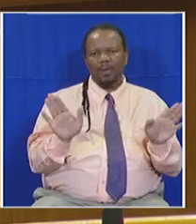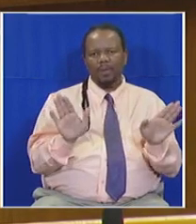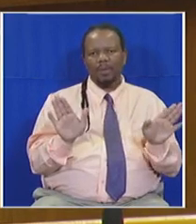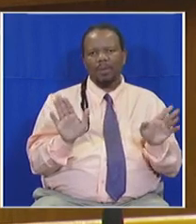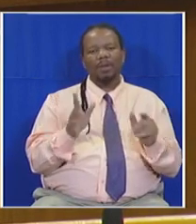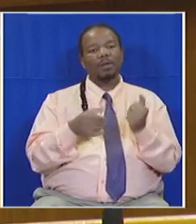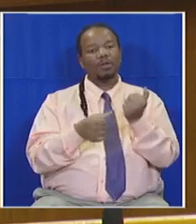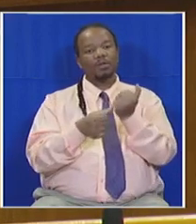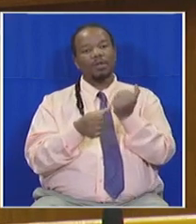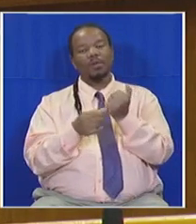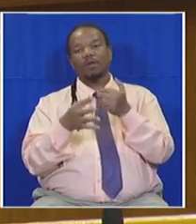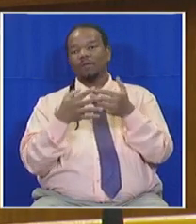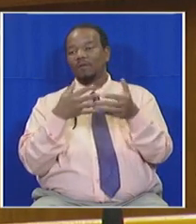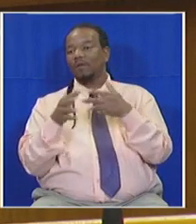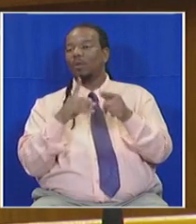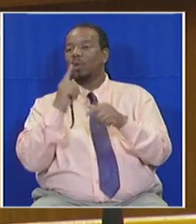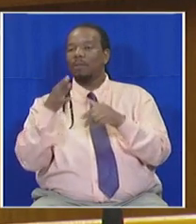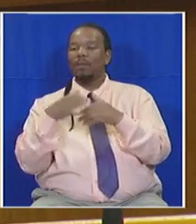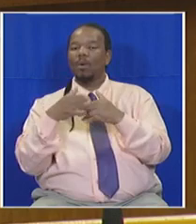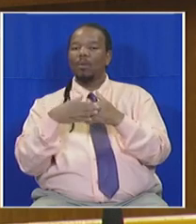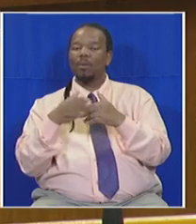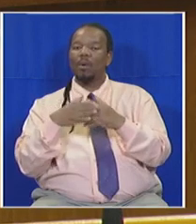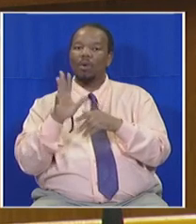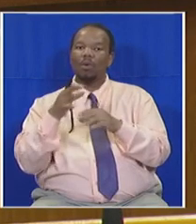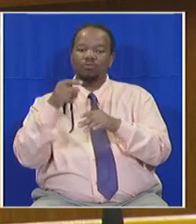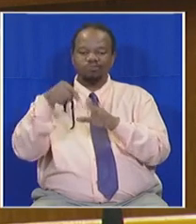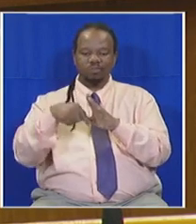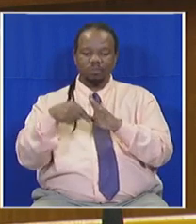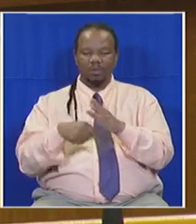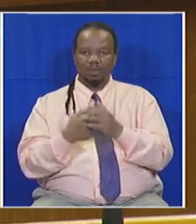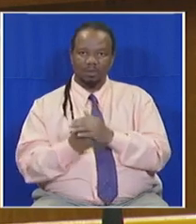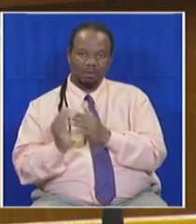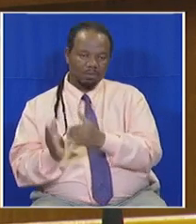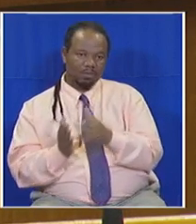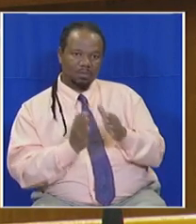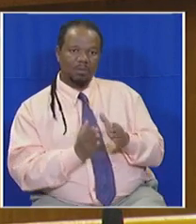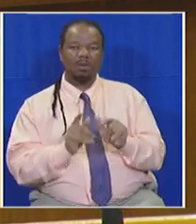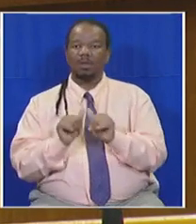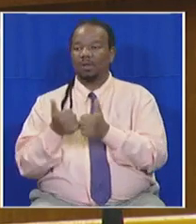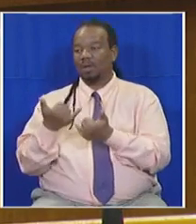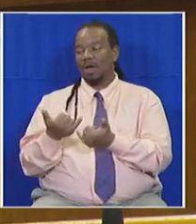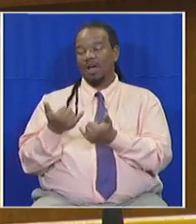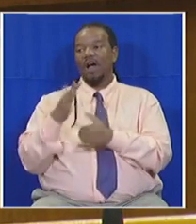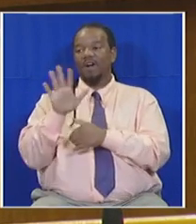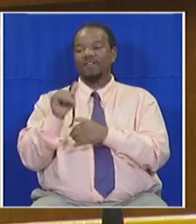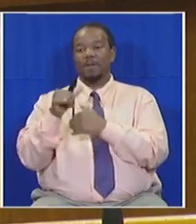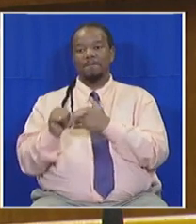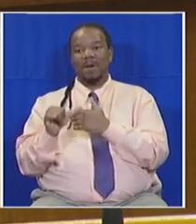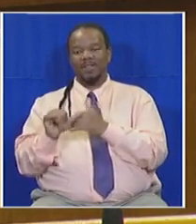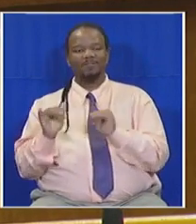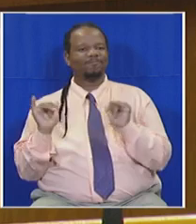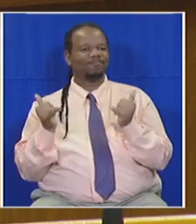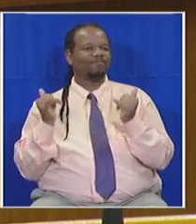Minister Mapela will provide further details on this subject. Whilst we meet in the midst of the African Month celebrations, we continue